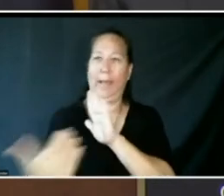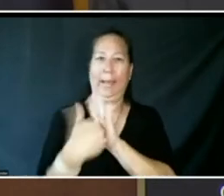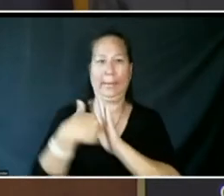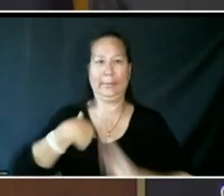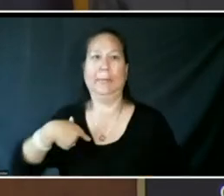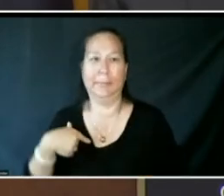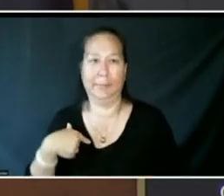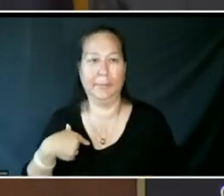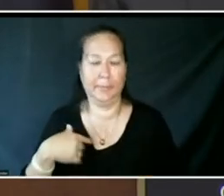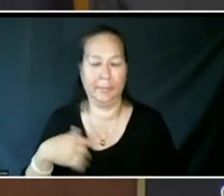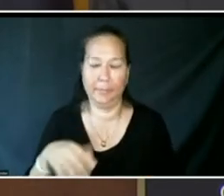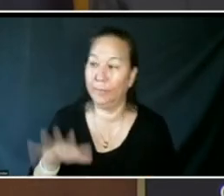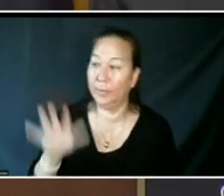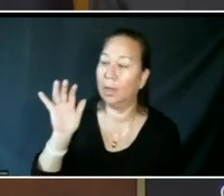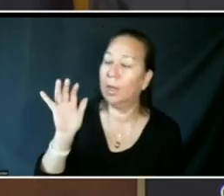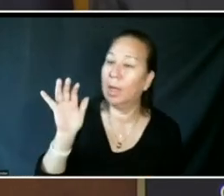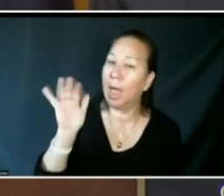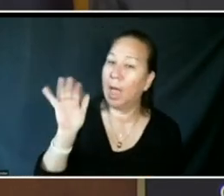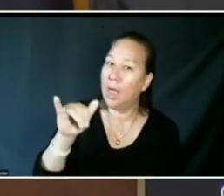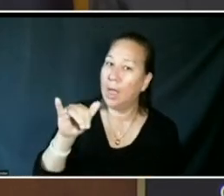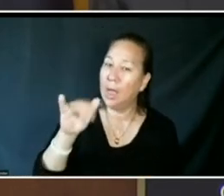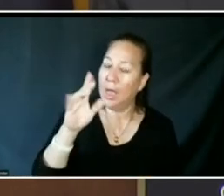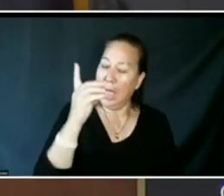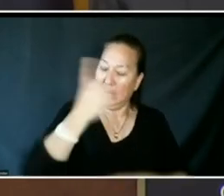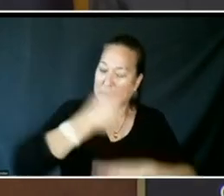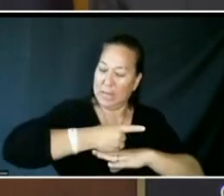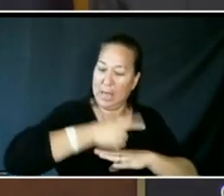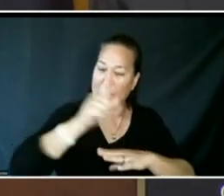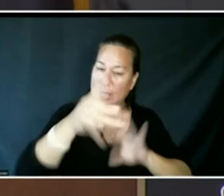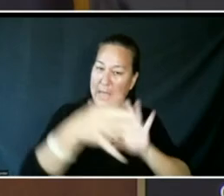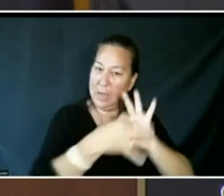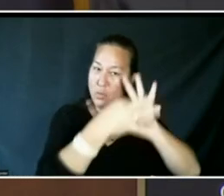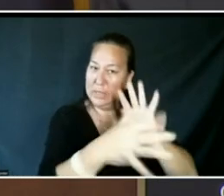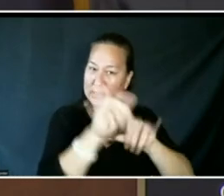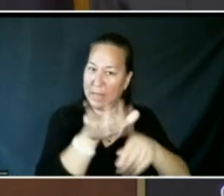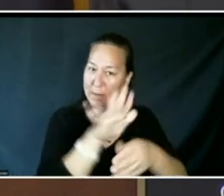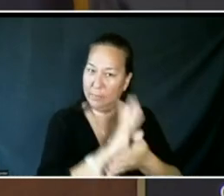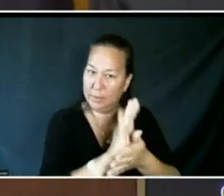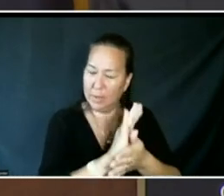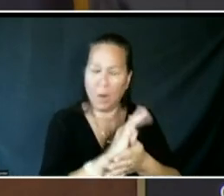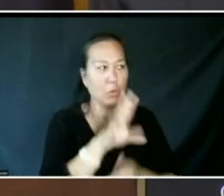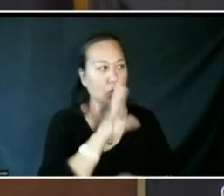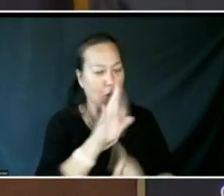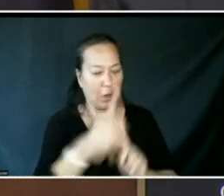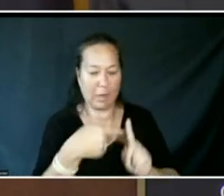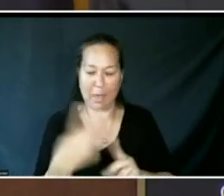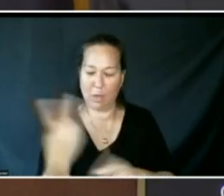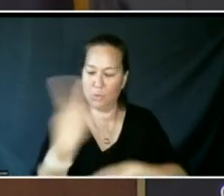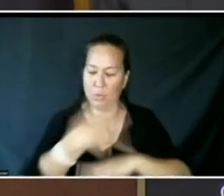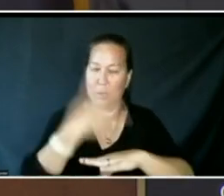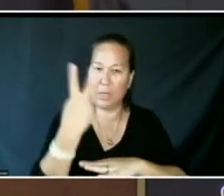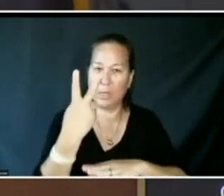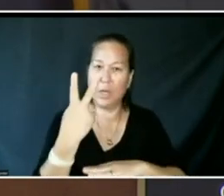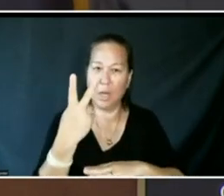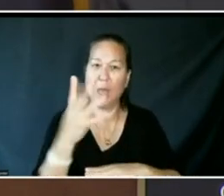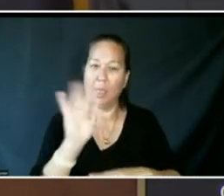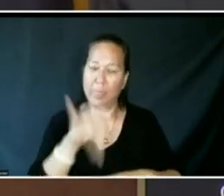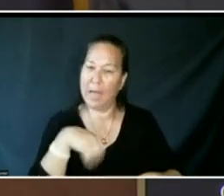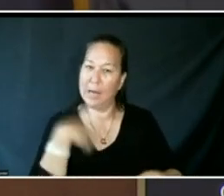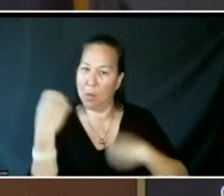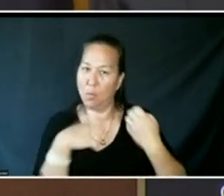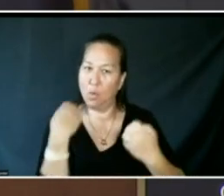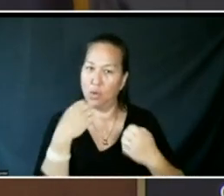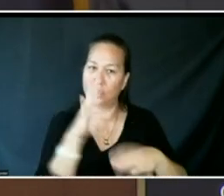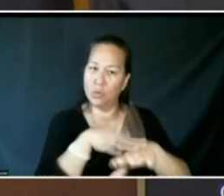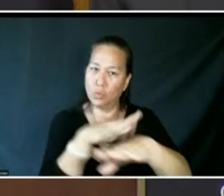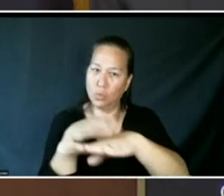In fact, the day after Donald Trump released that video, so now we're talking just 2 days after the emotional warning that you gave that someone's going to